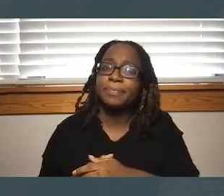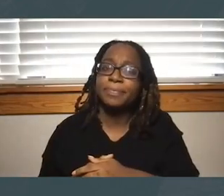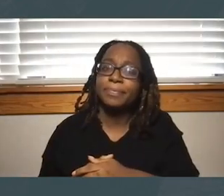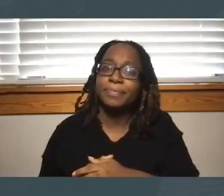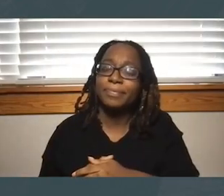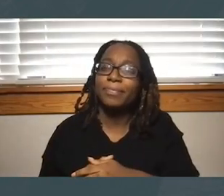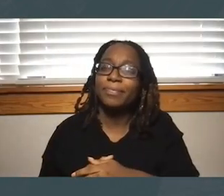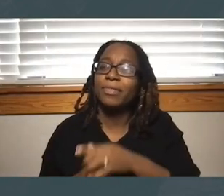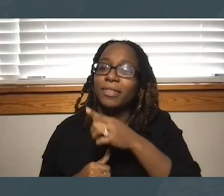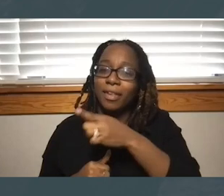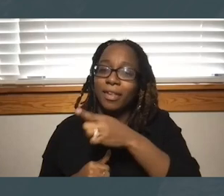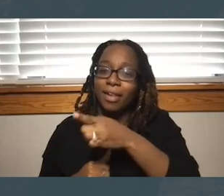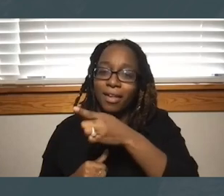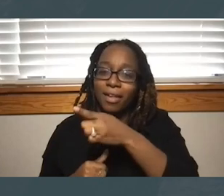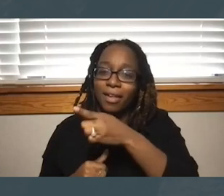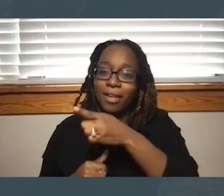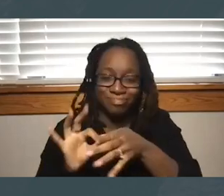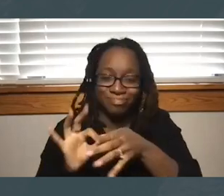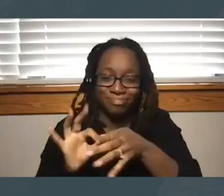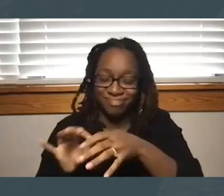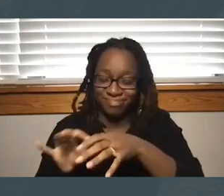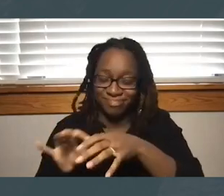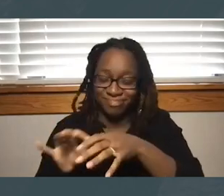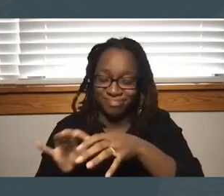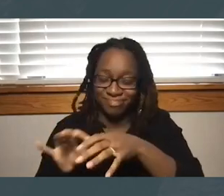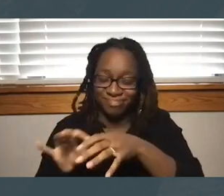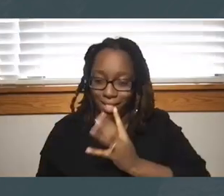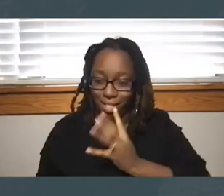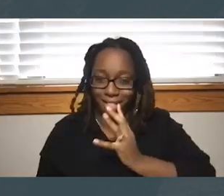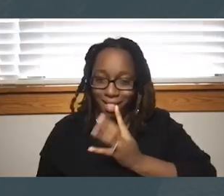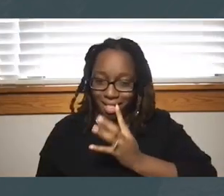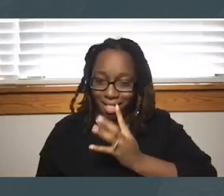you've translated Lose Your Mother, translating.